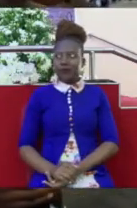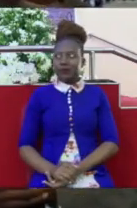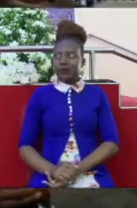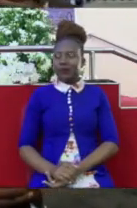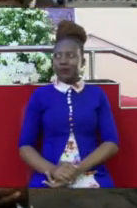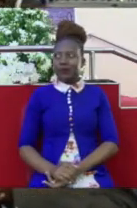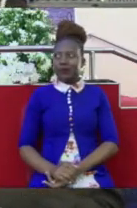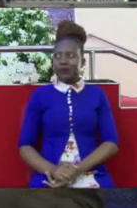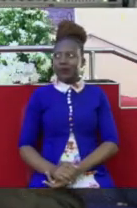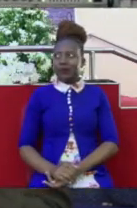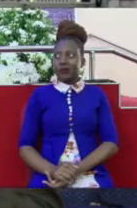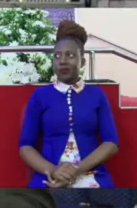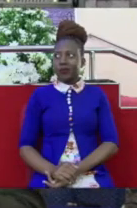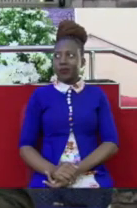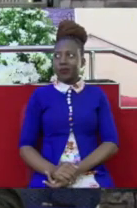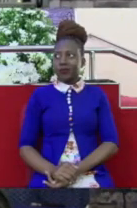Well, maybe they don't.